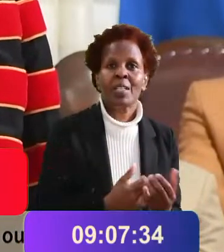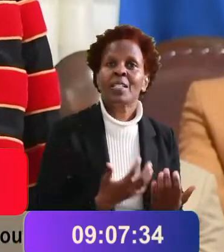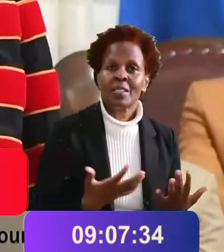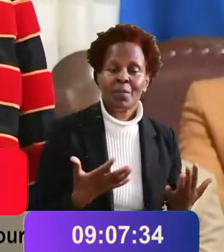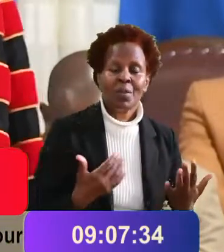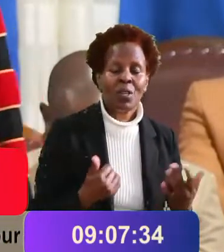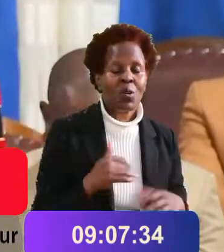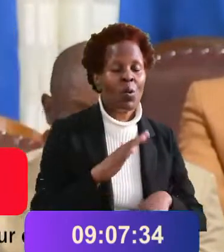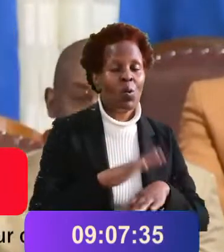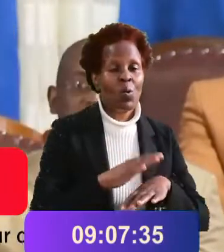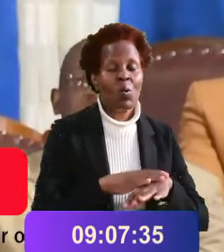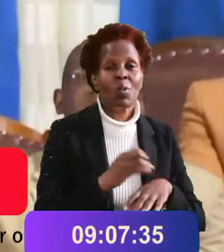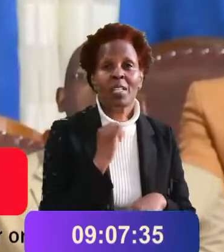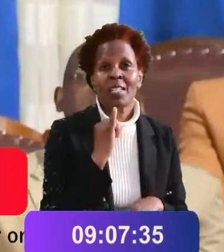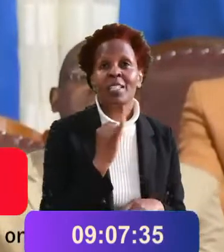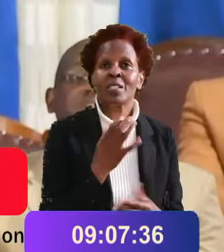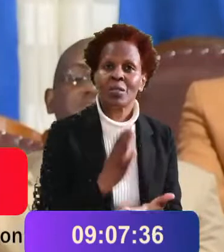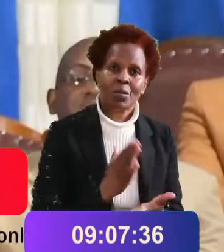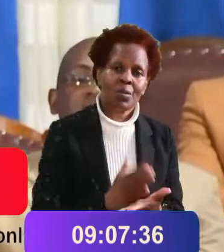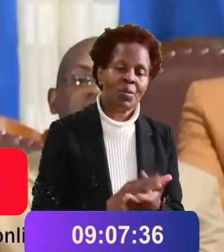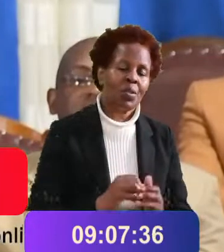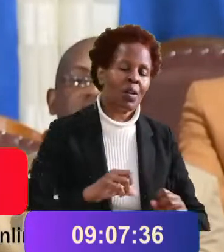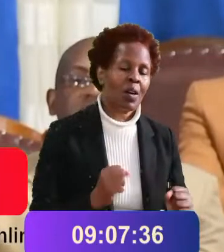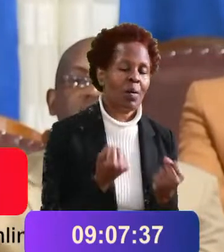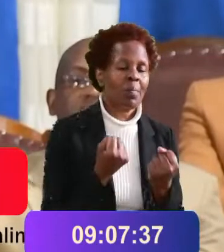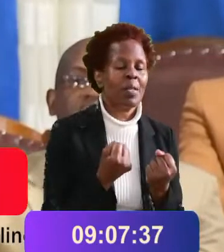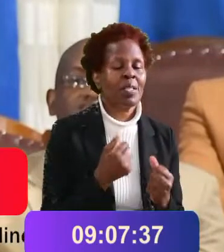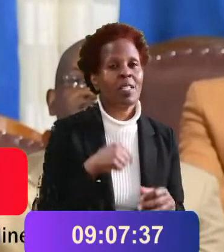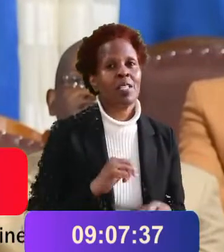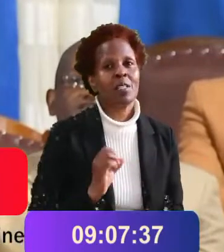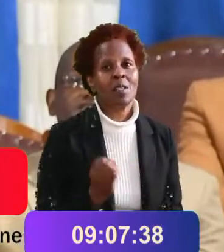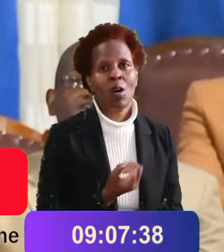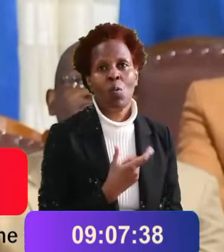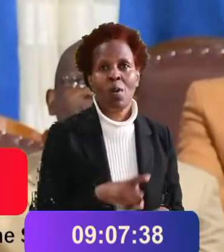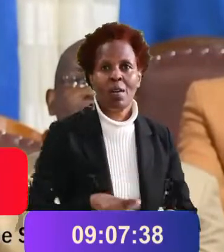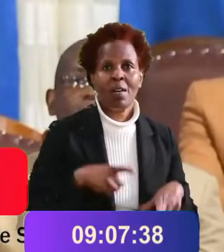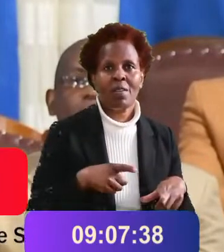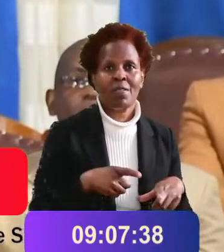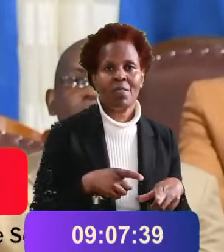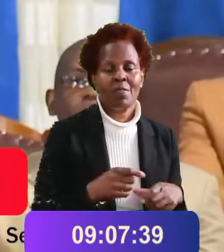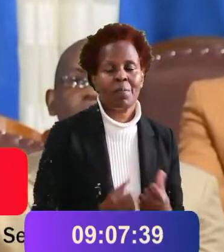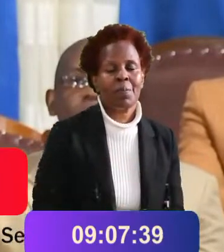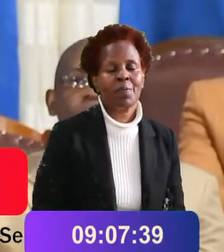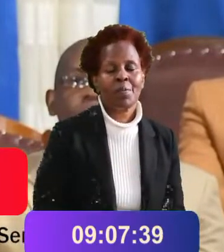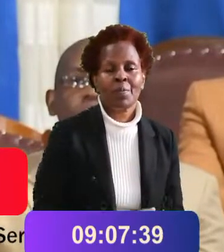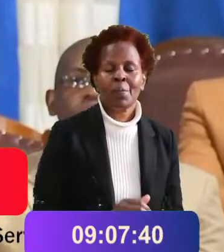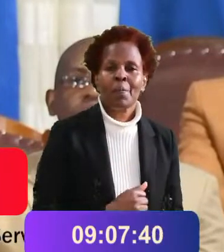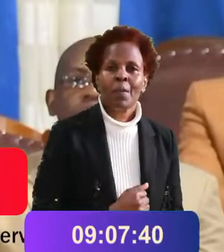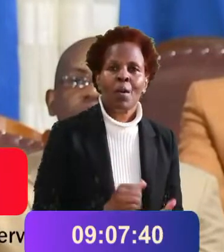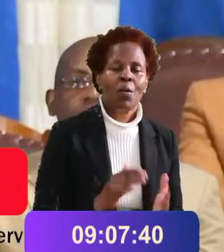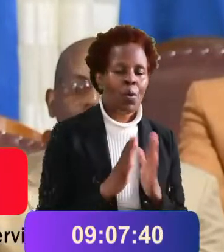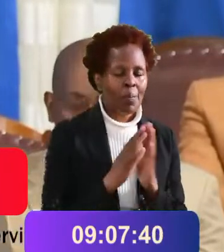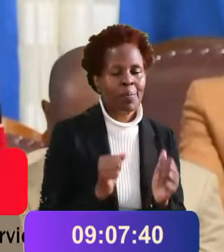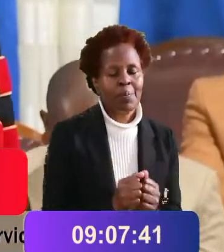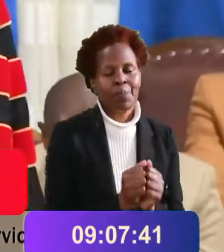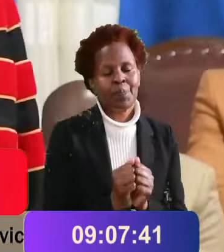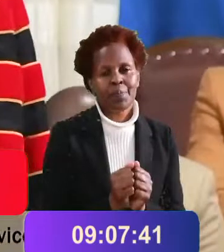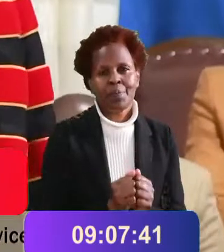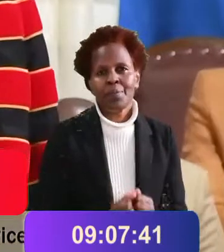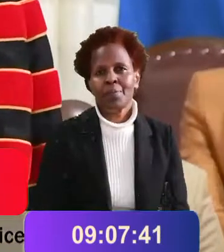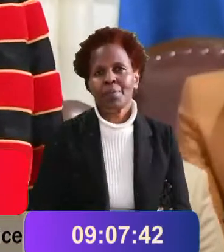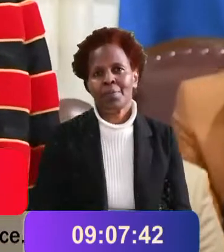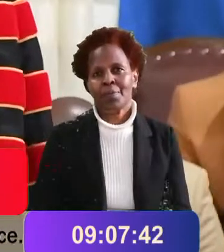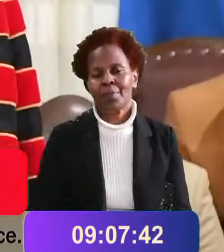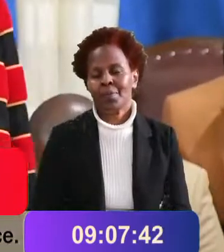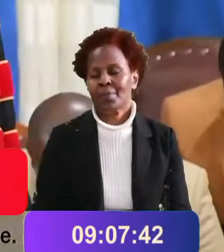godly is actually happening in your life, in your circumstances. Let us pray.